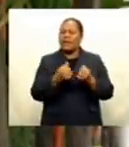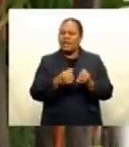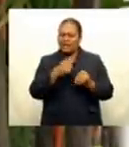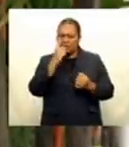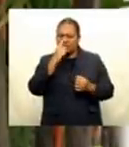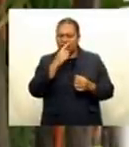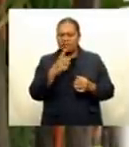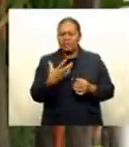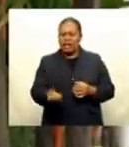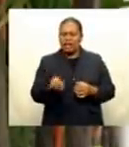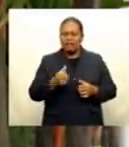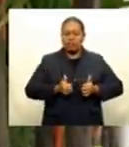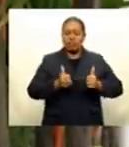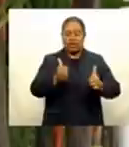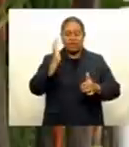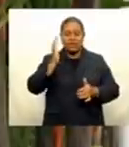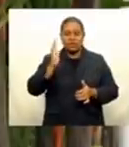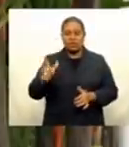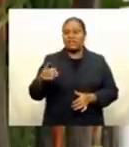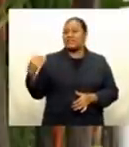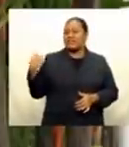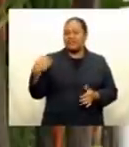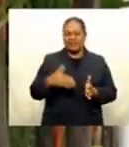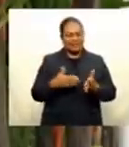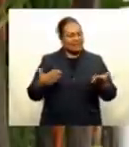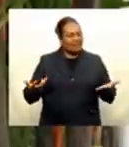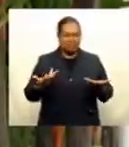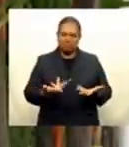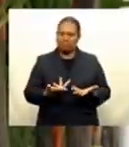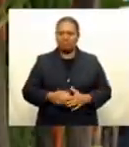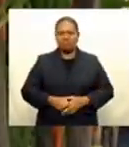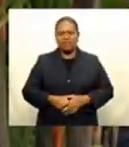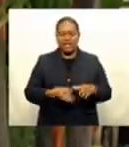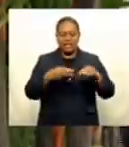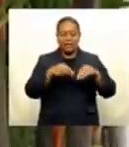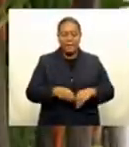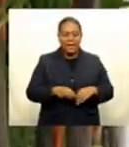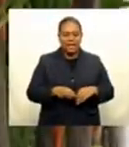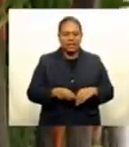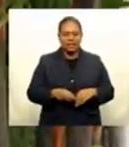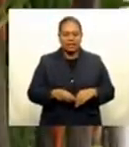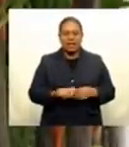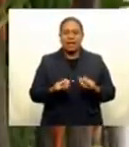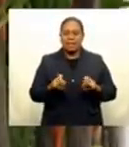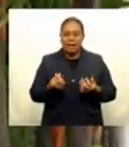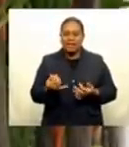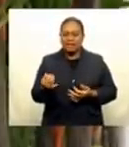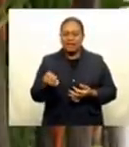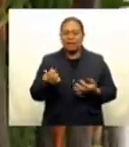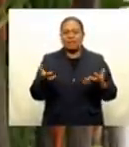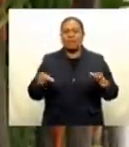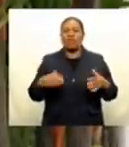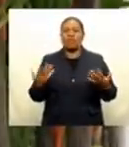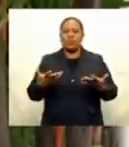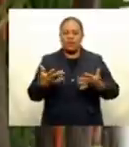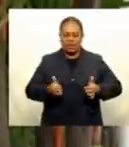moment, as a matter of fact. Their main source of income is driving school, and that's the